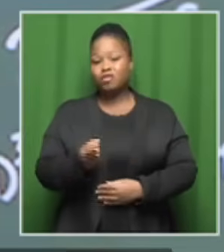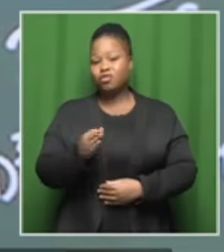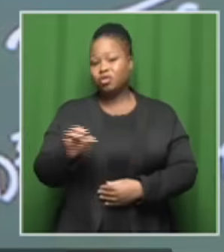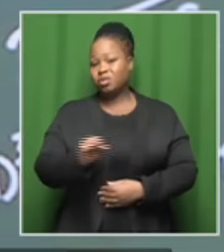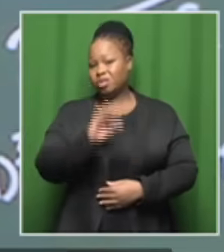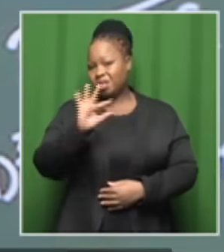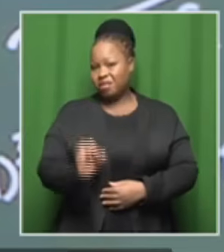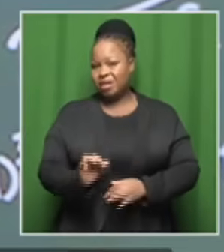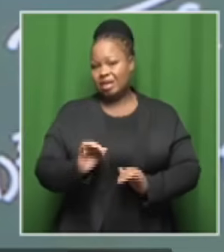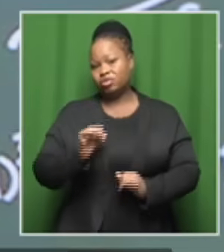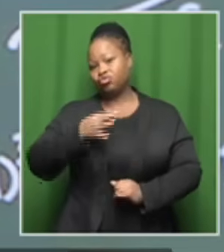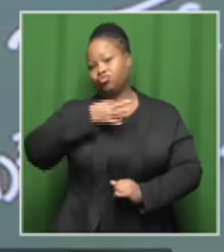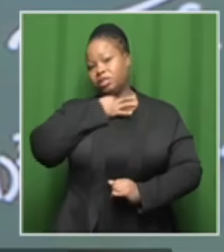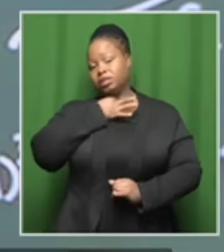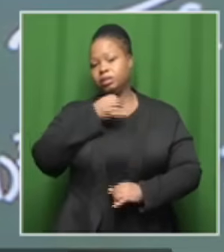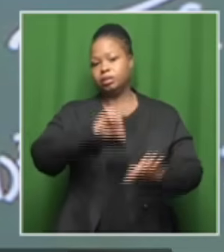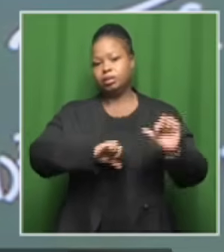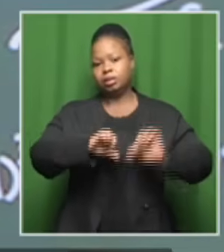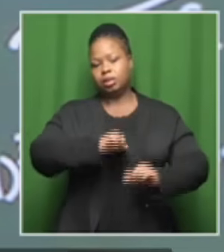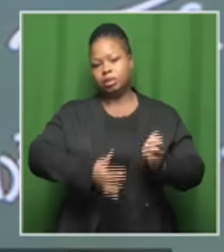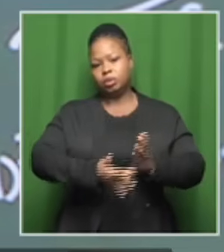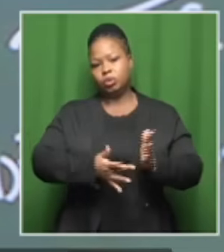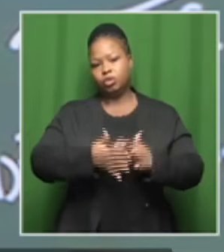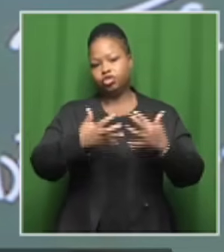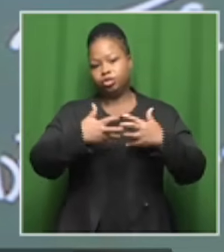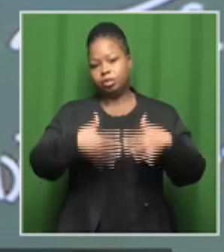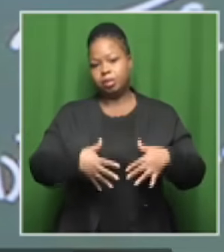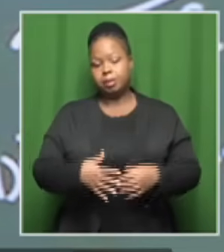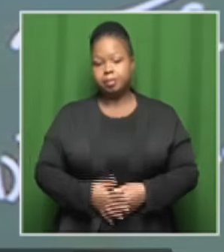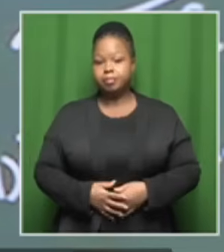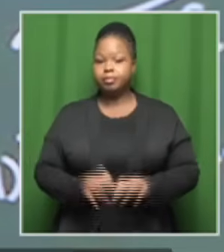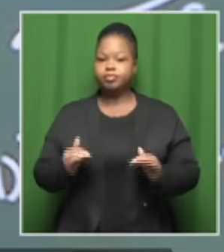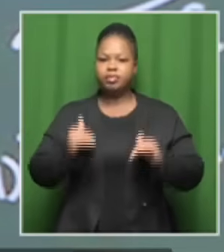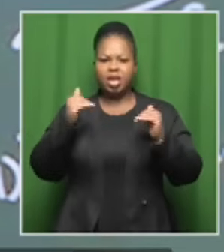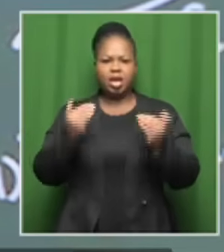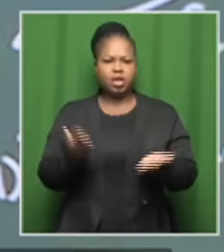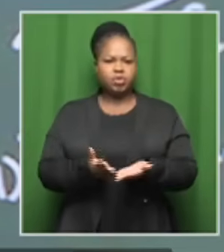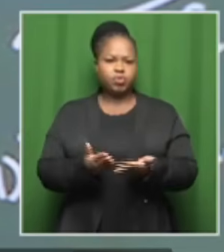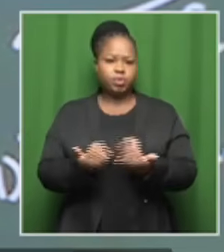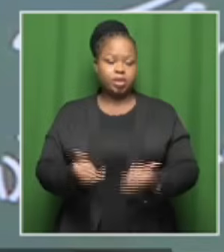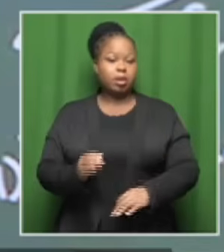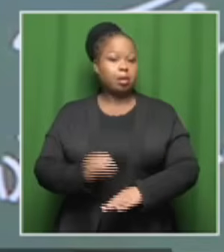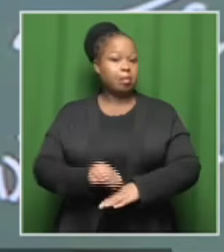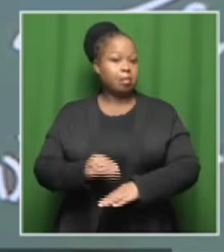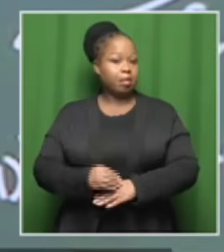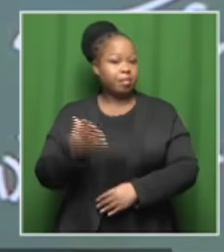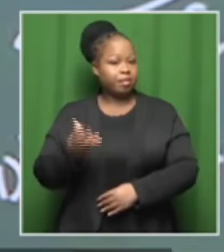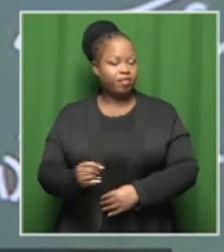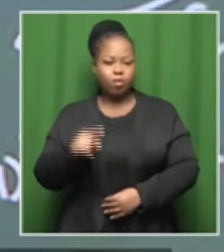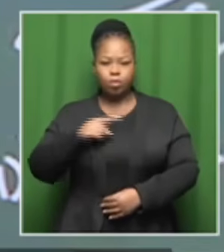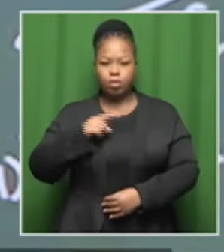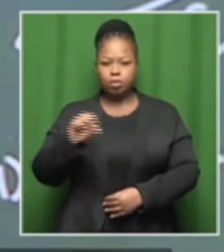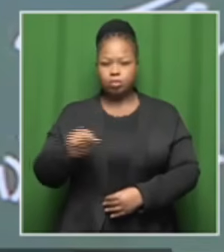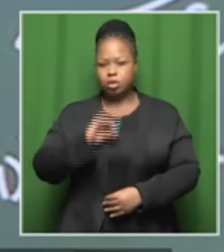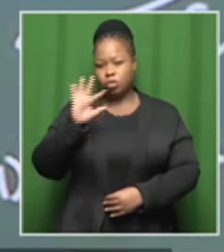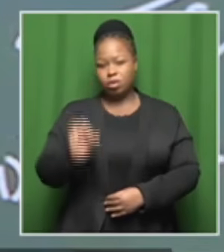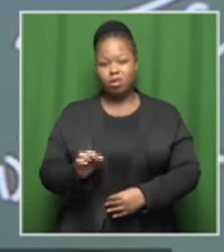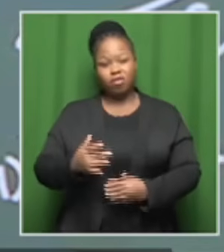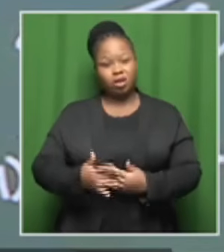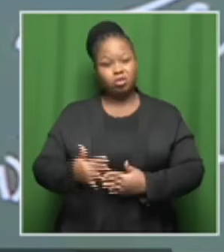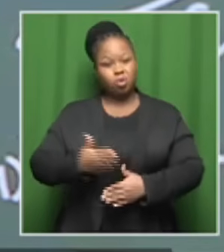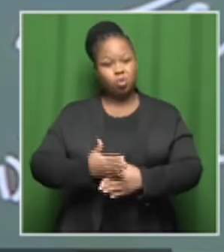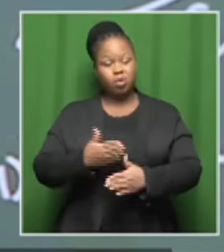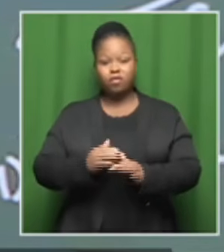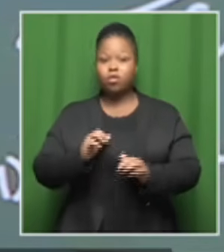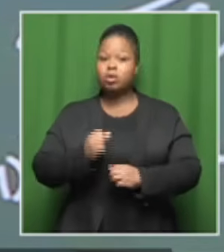future in science, technology and engineering. Now, high schools are quietly facing a crisis that could shape South Africa's